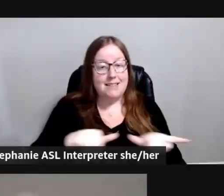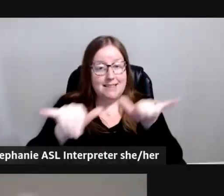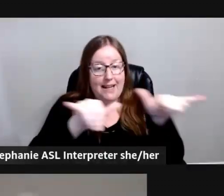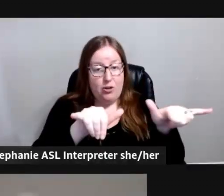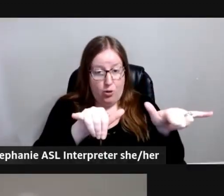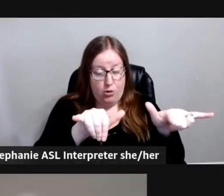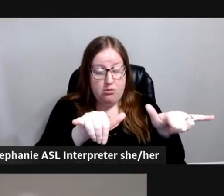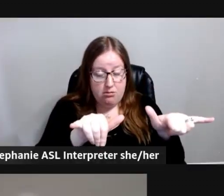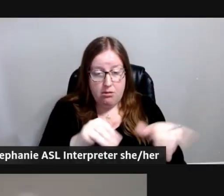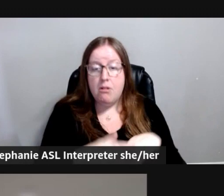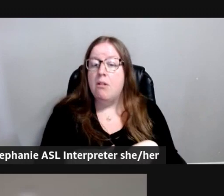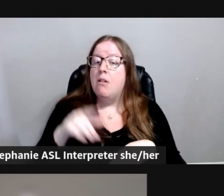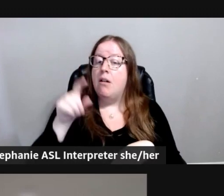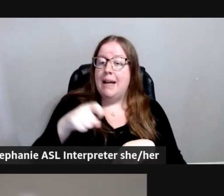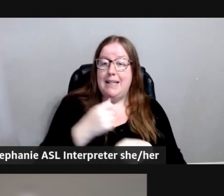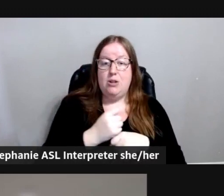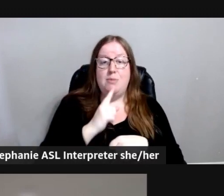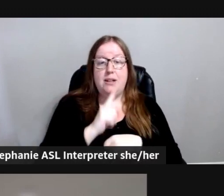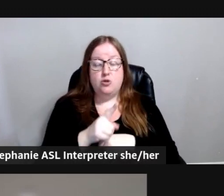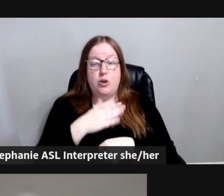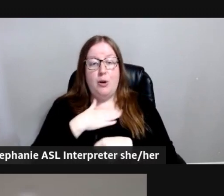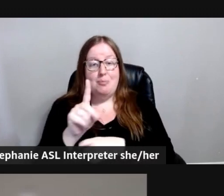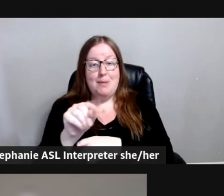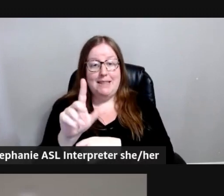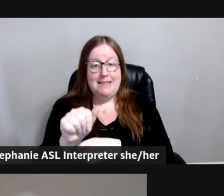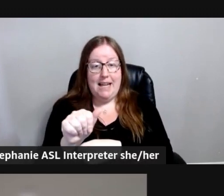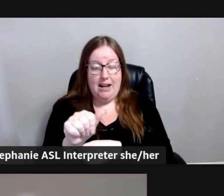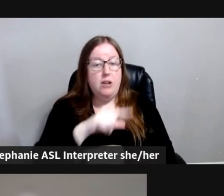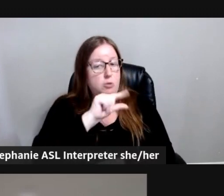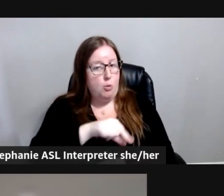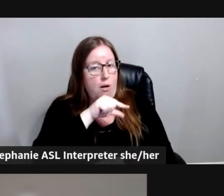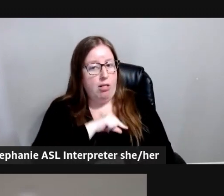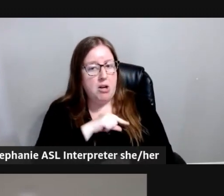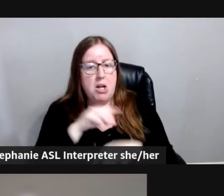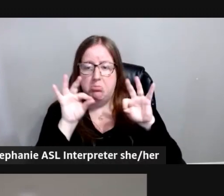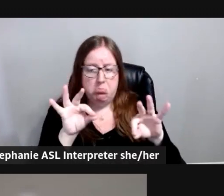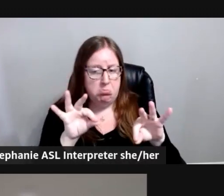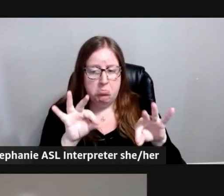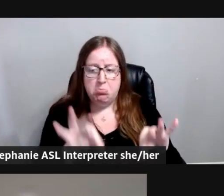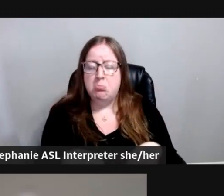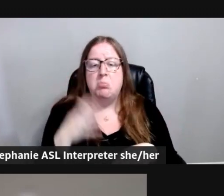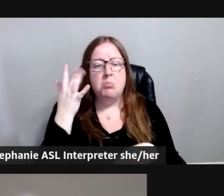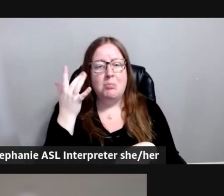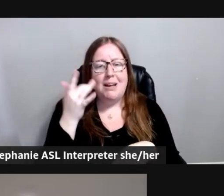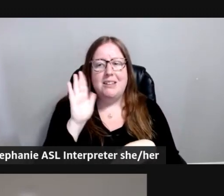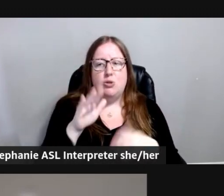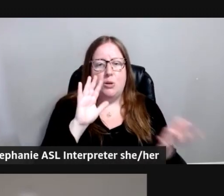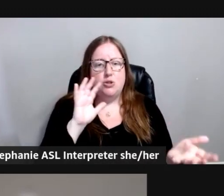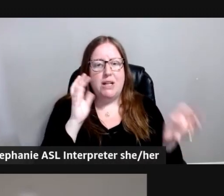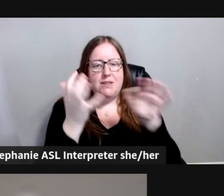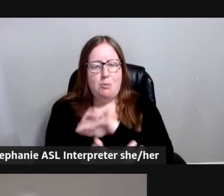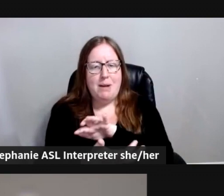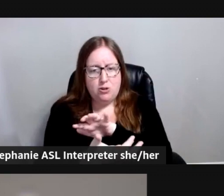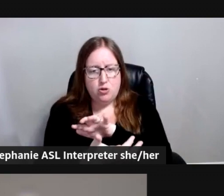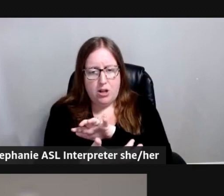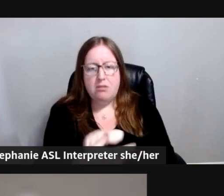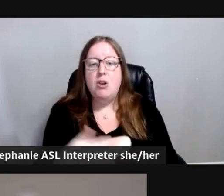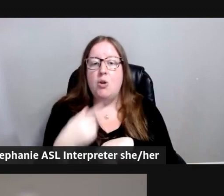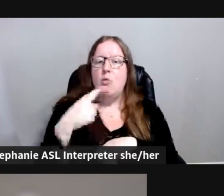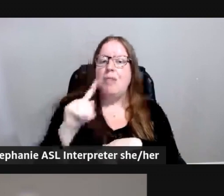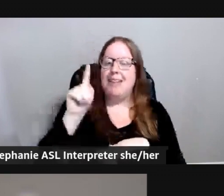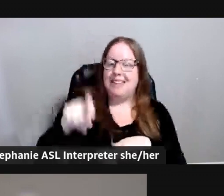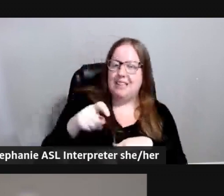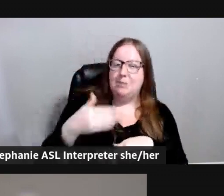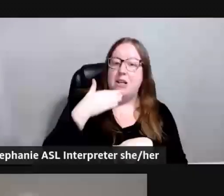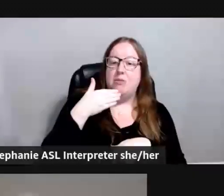board. I need to ensure that my data is quality because your sustainability transformation is as good as the quality of